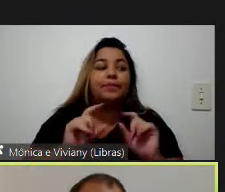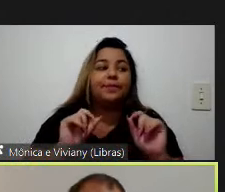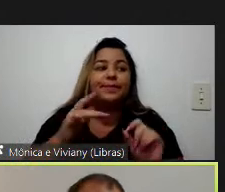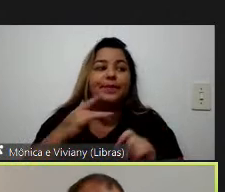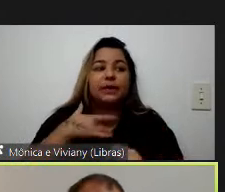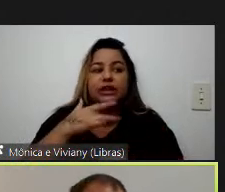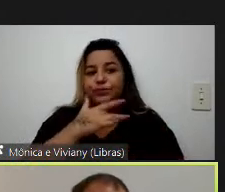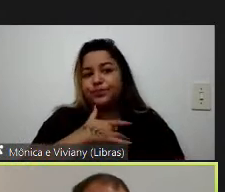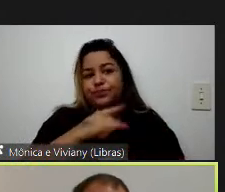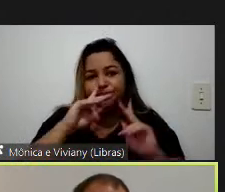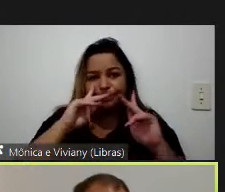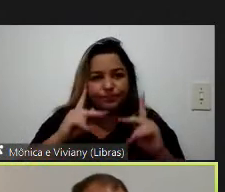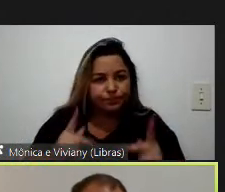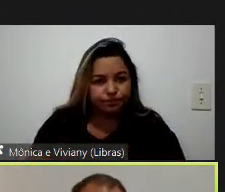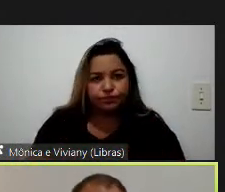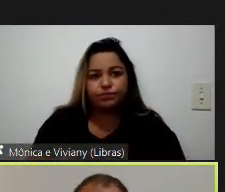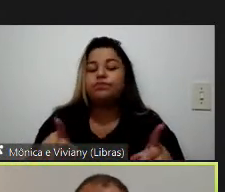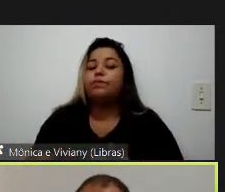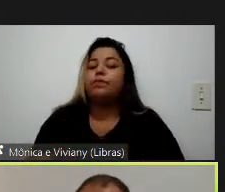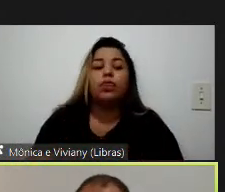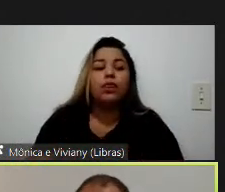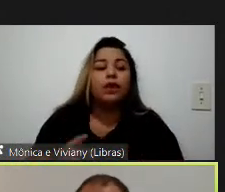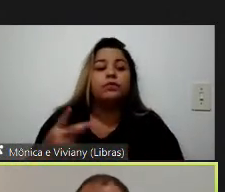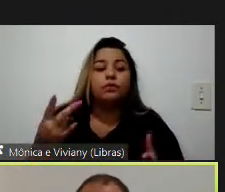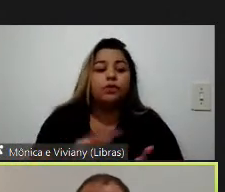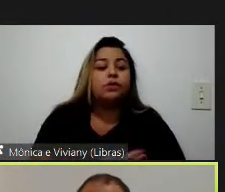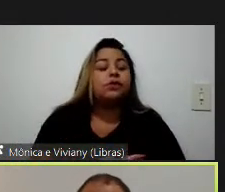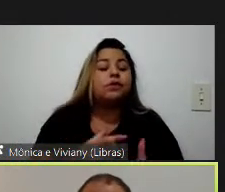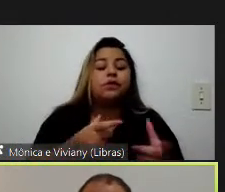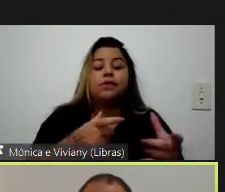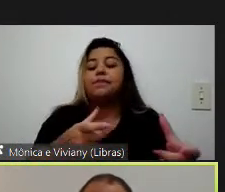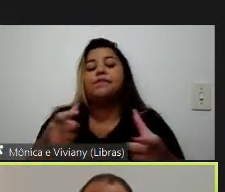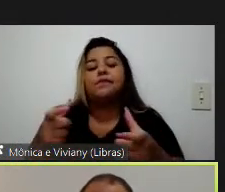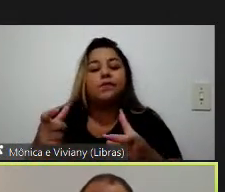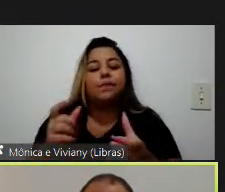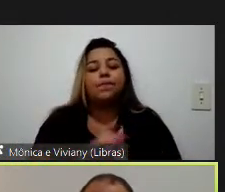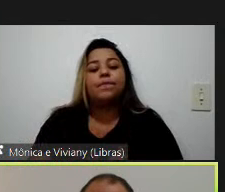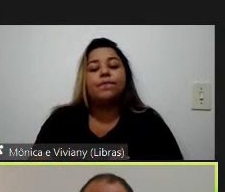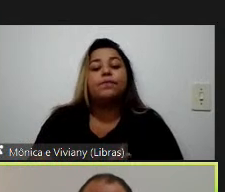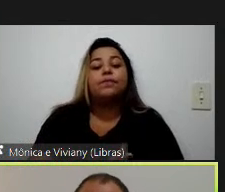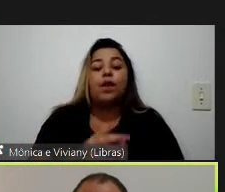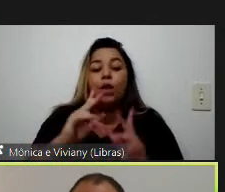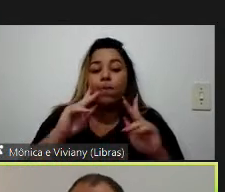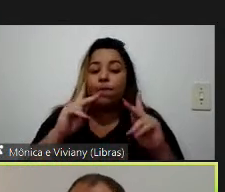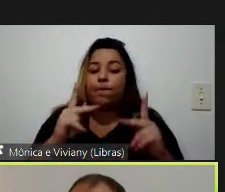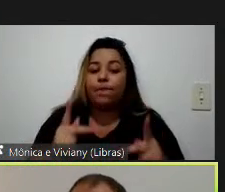other areas, many other aspects of human existence. And